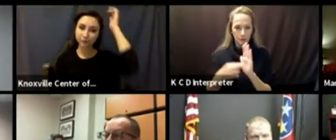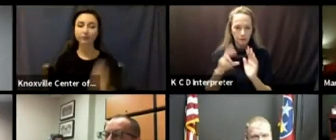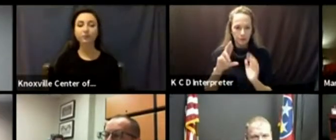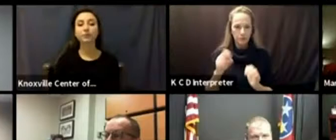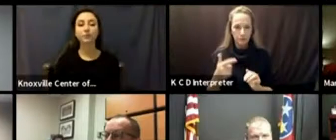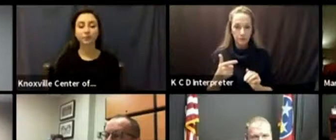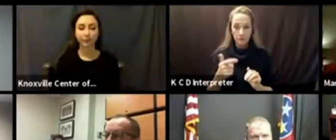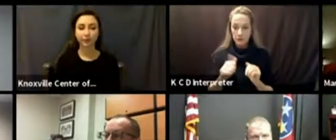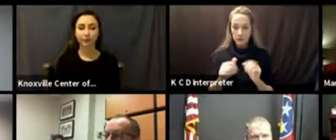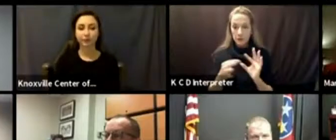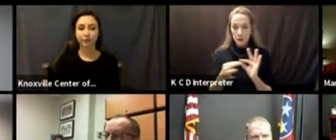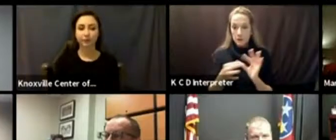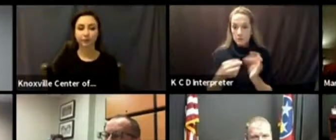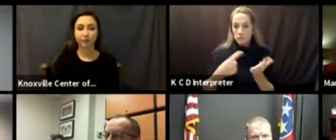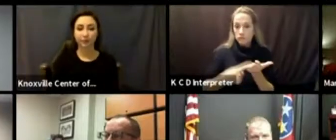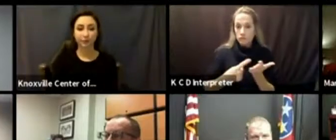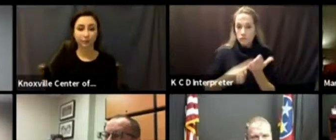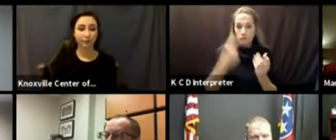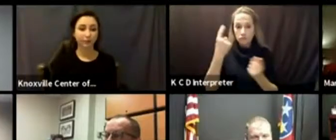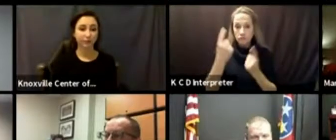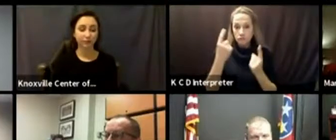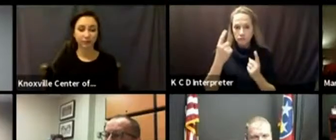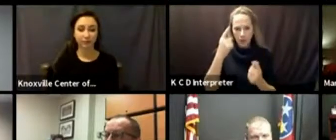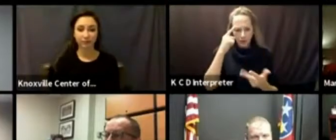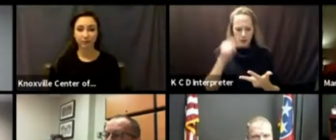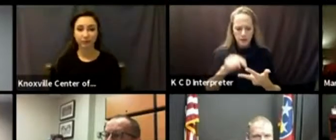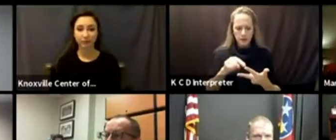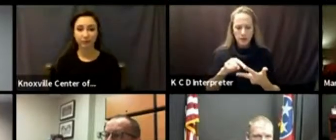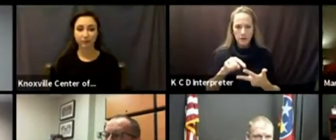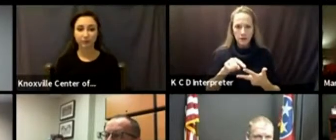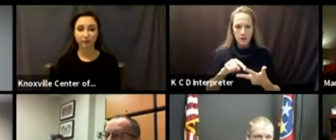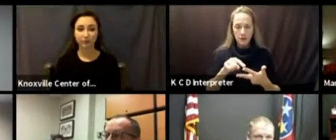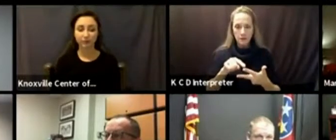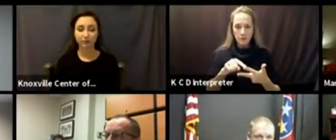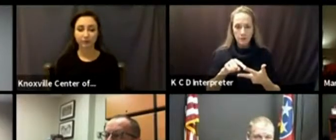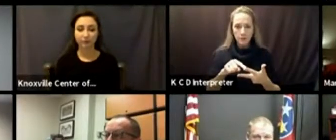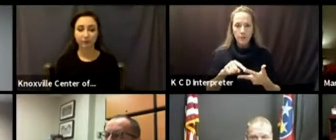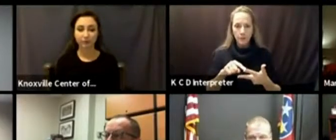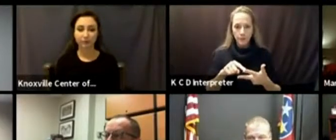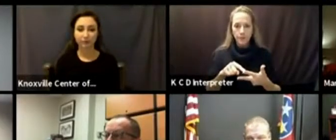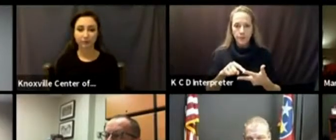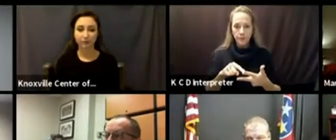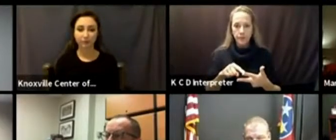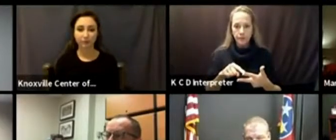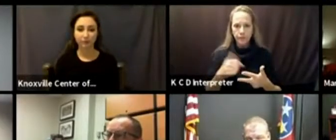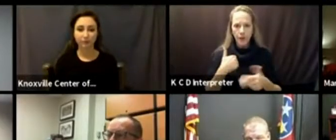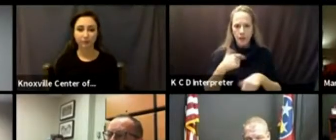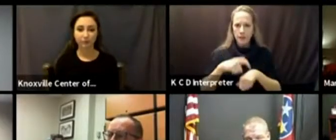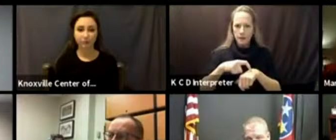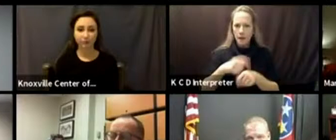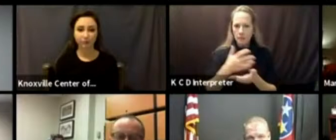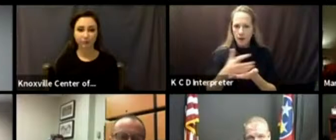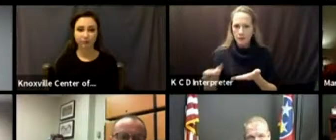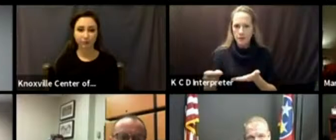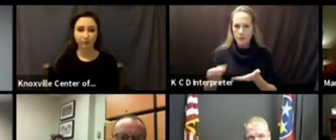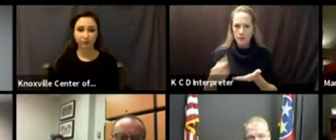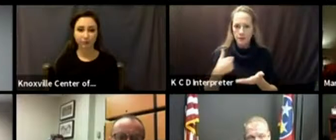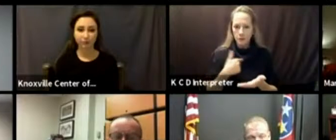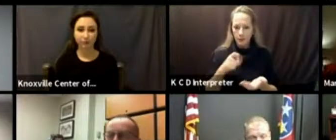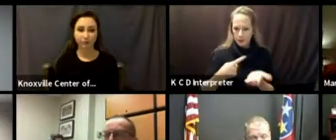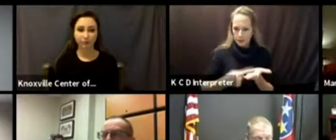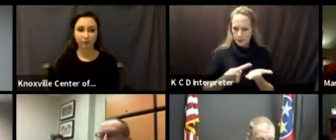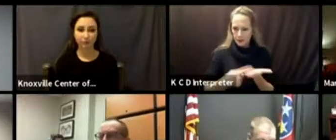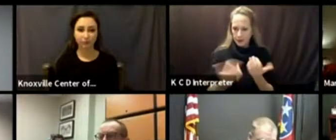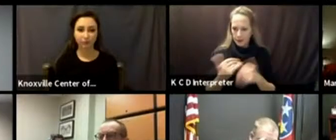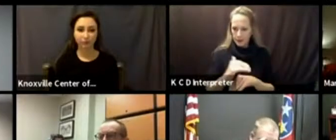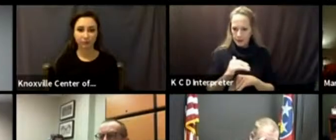Comments, thoughts, discussion. I believe this one has got an expiration date that we'll need to act on this evening, if I